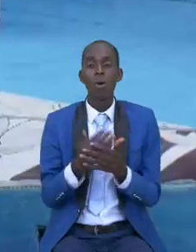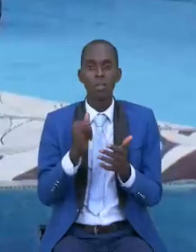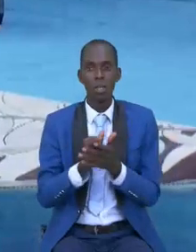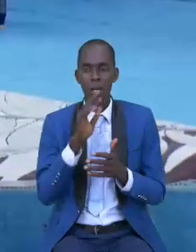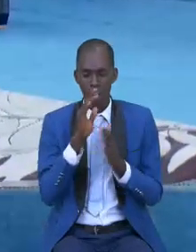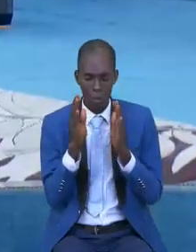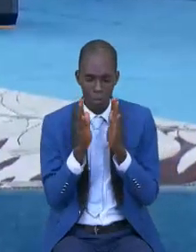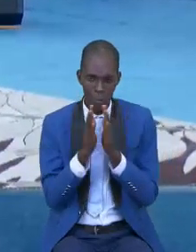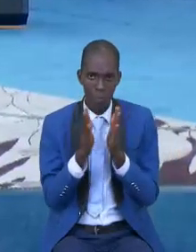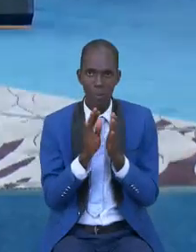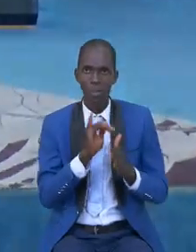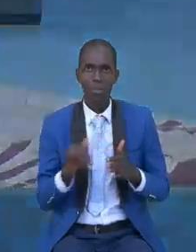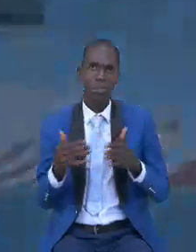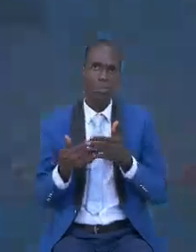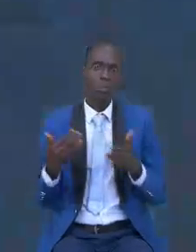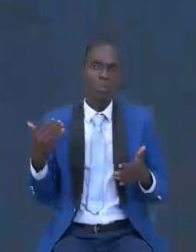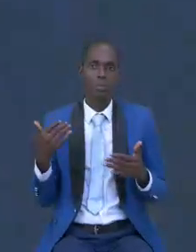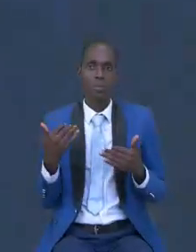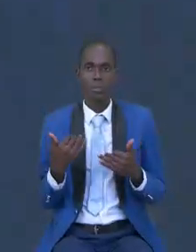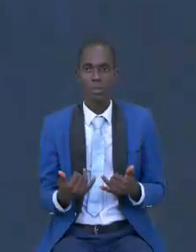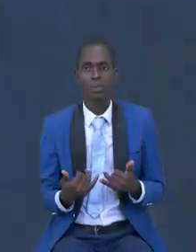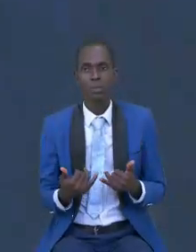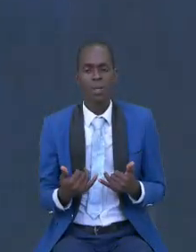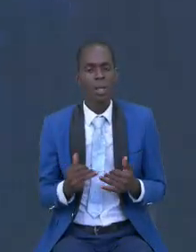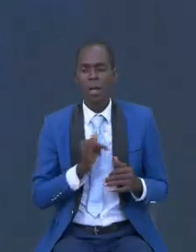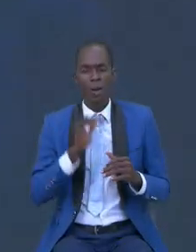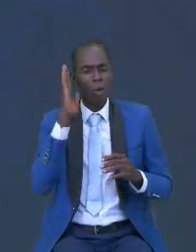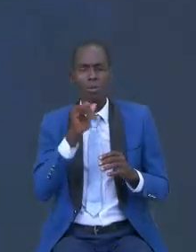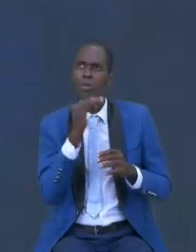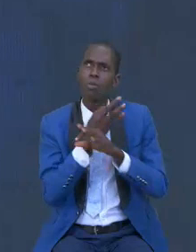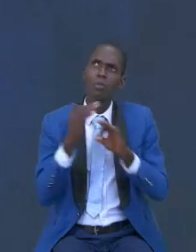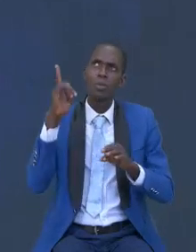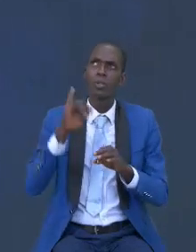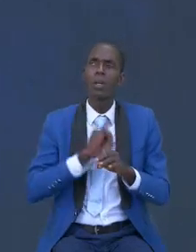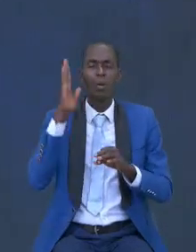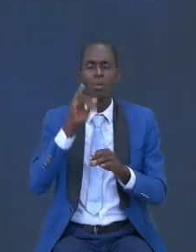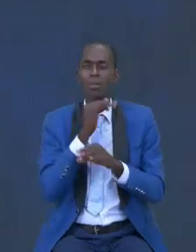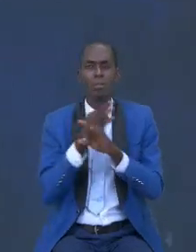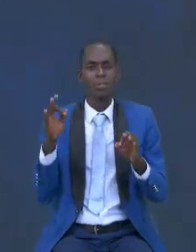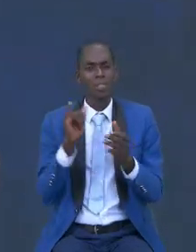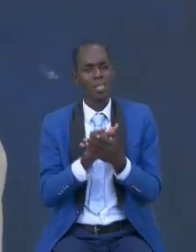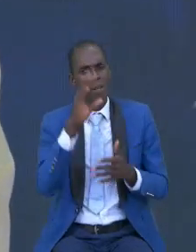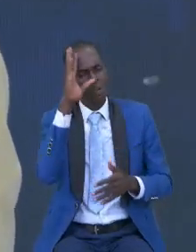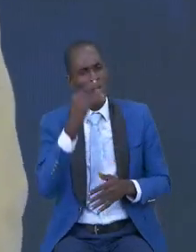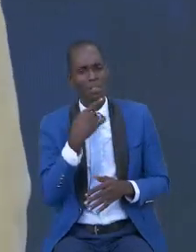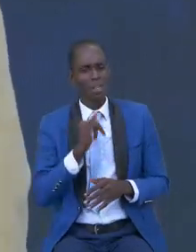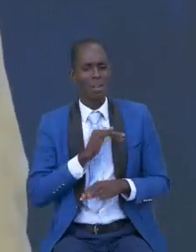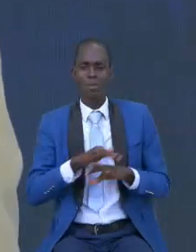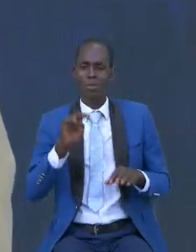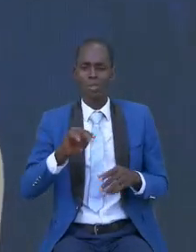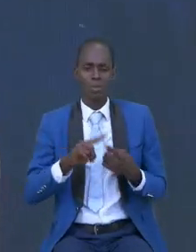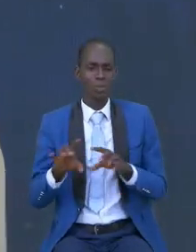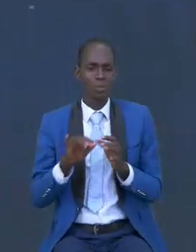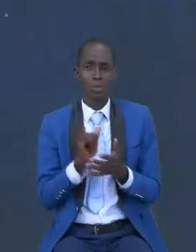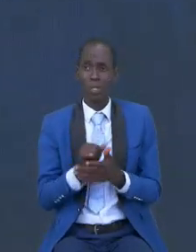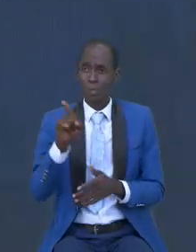were still holding on, I will not let you go. I will not let you go. The man said, I don't need to do that. Speak the